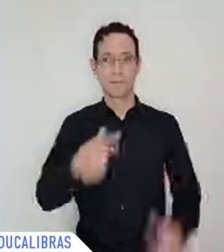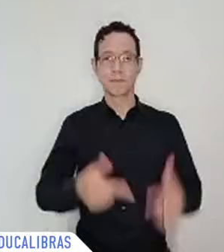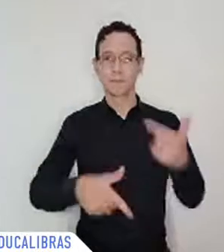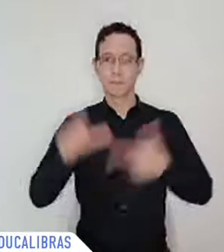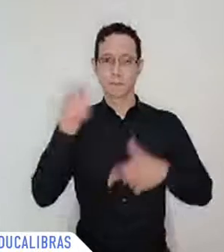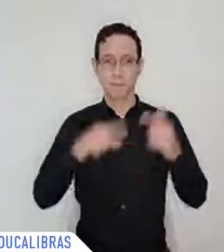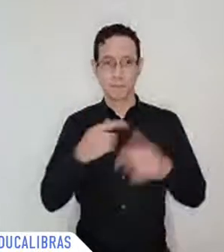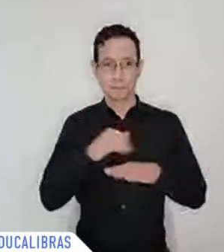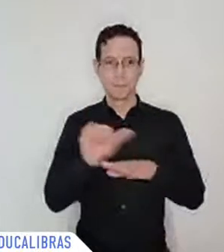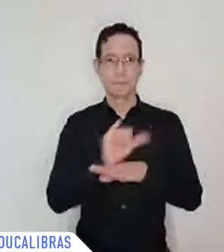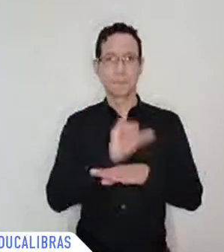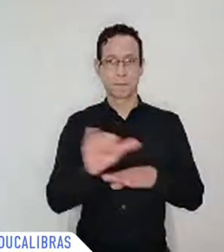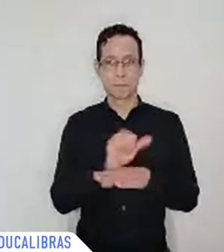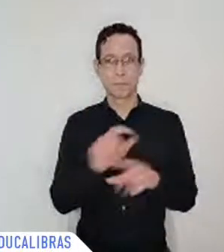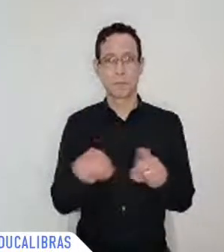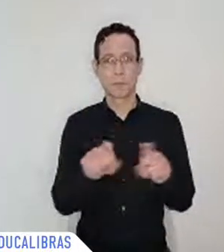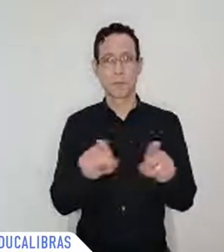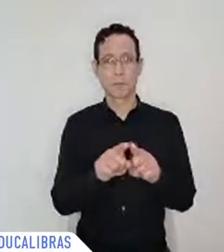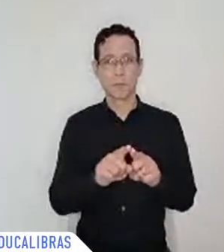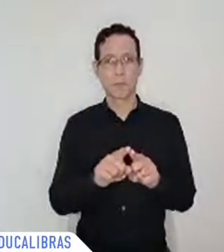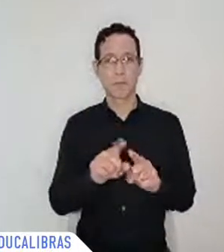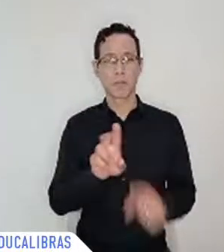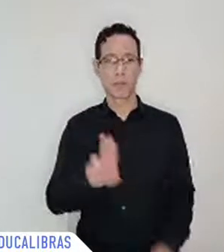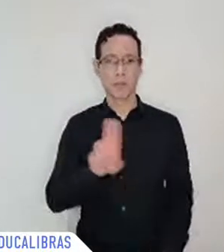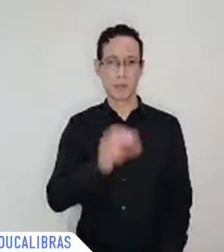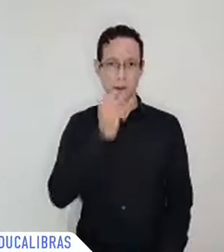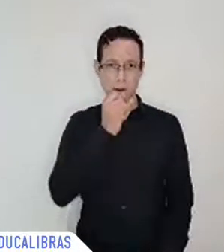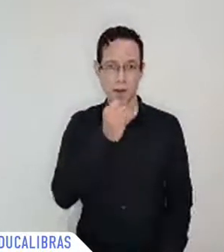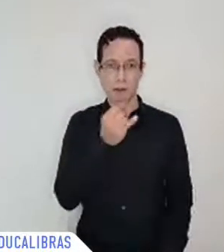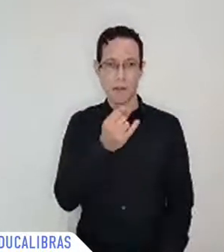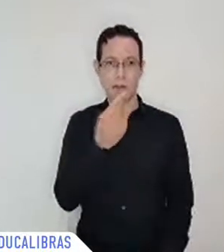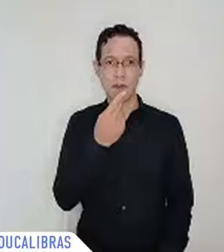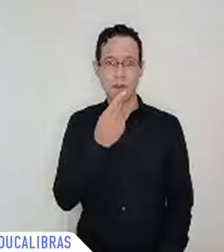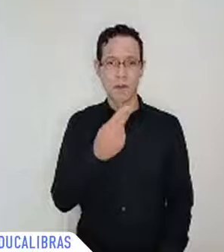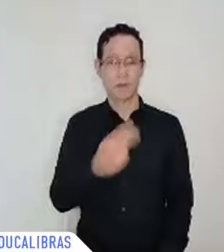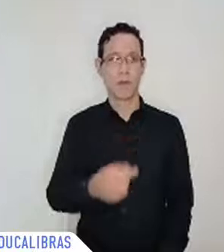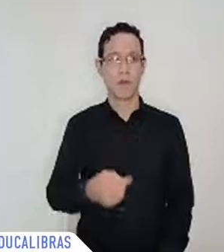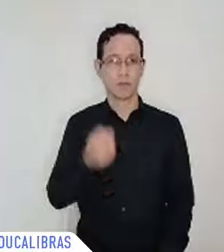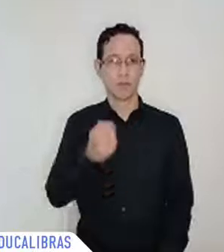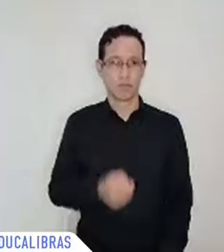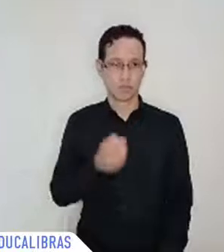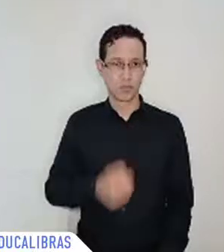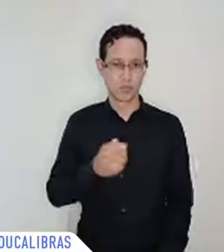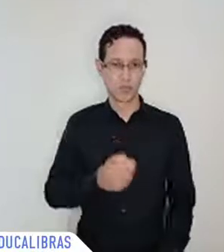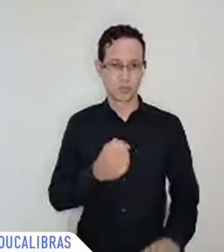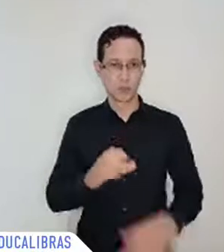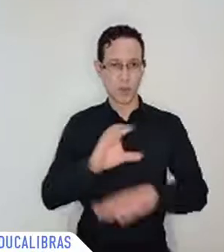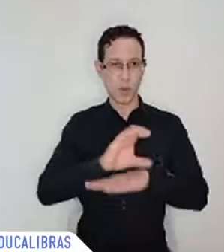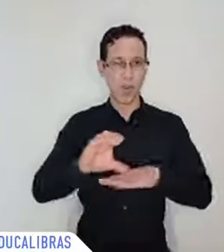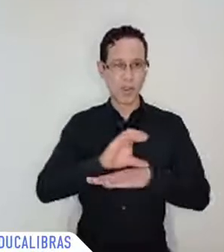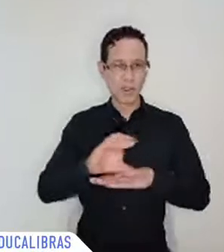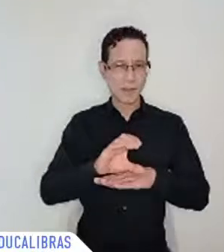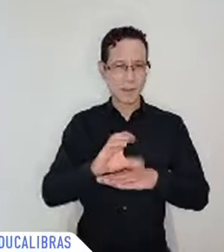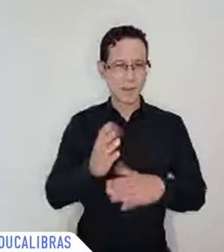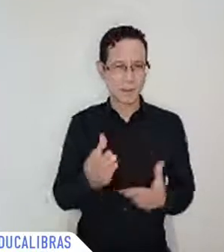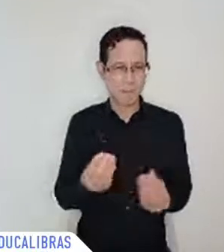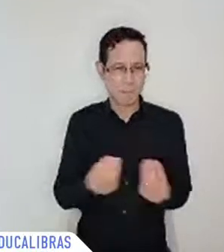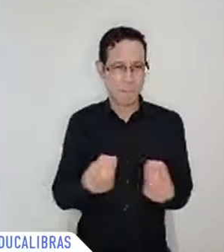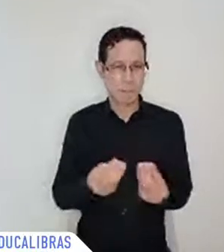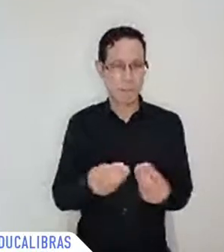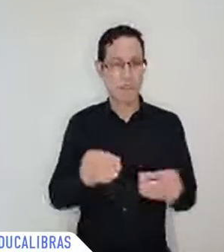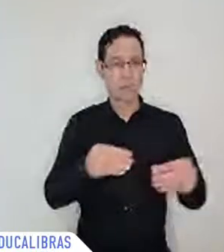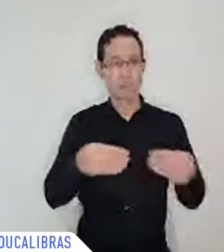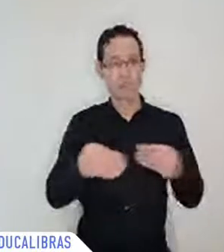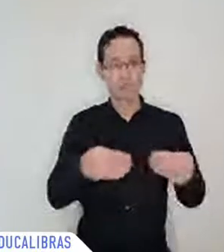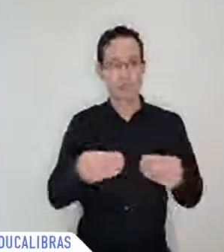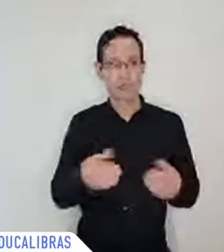are aligned with the government. So, and we also see many other things that are happening. Some of